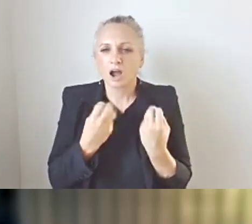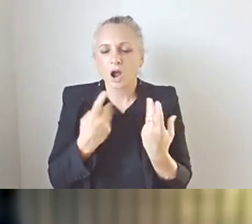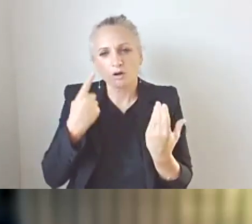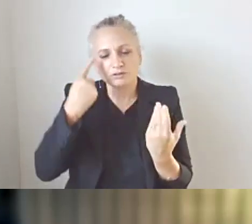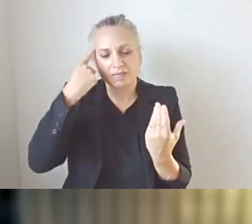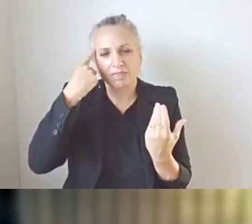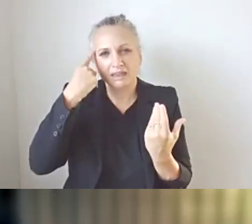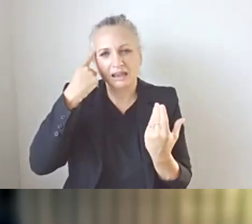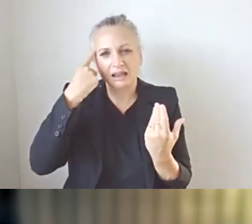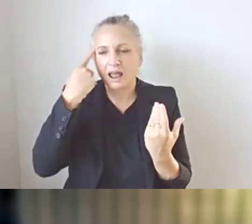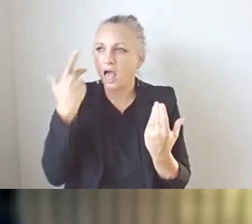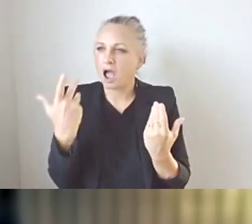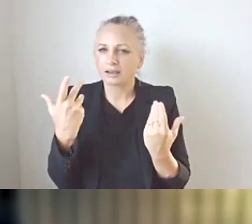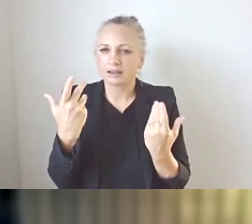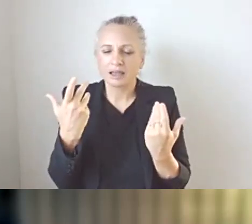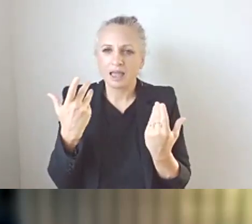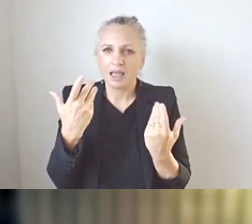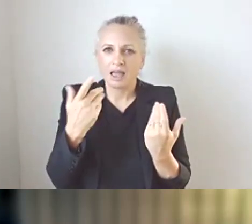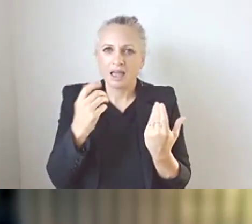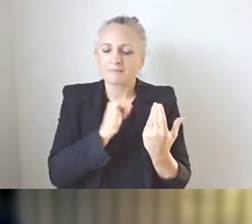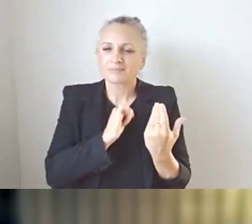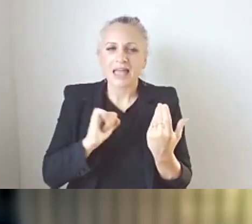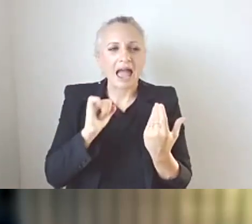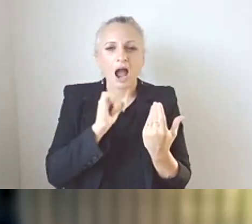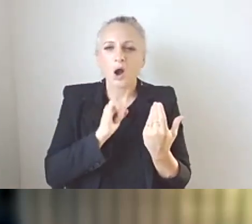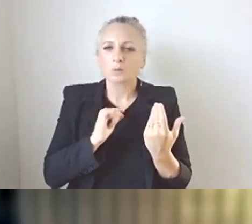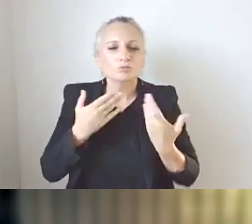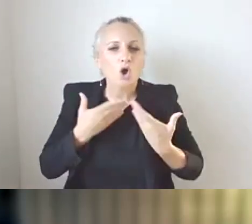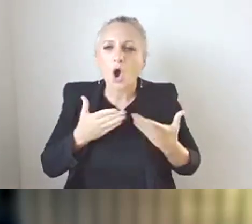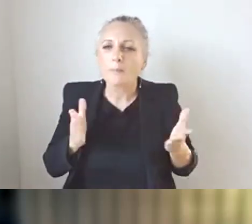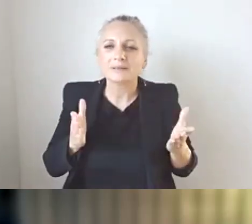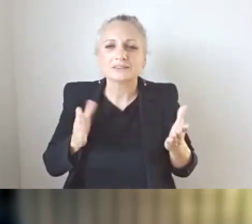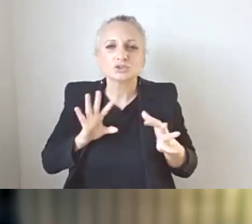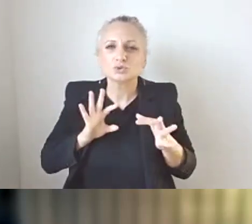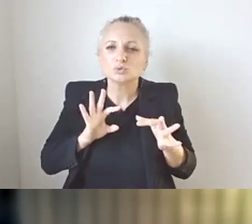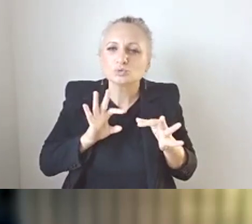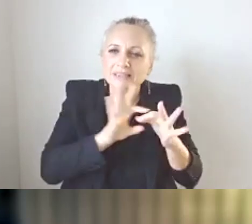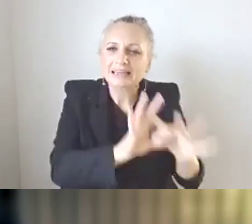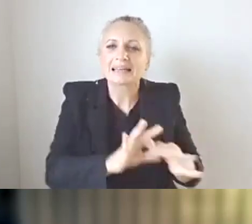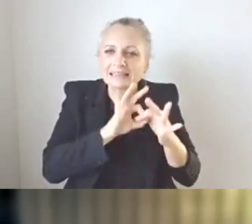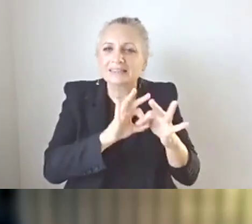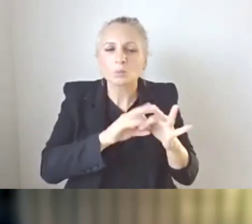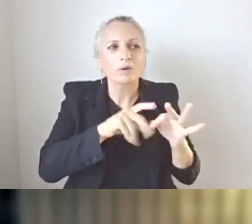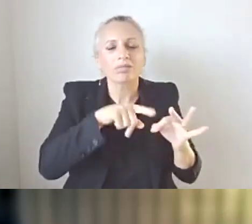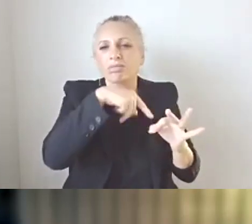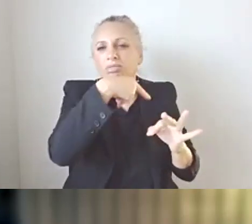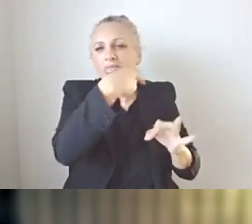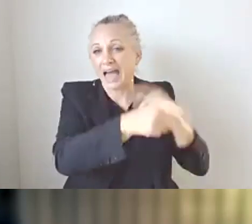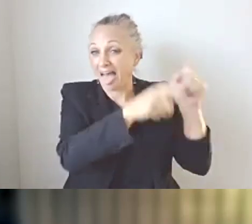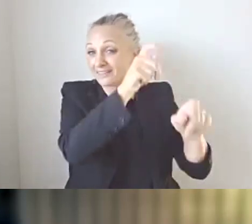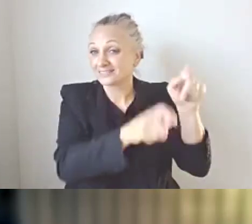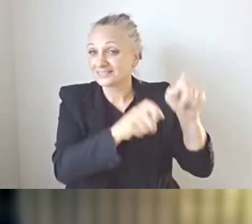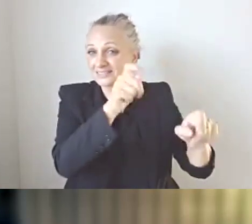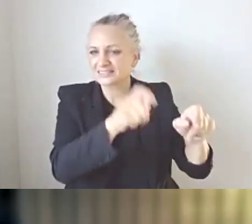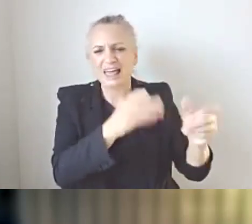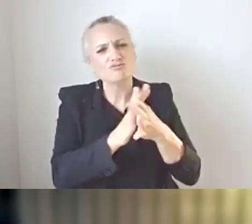like our willingness to engage with others, like truly connecting, and going past